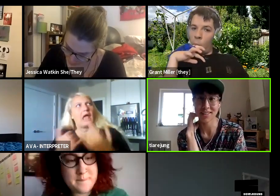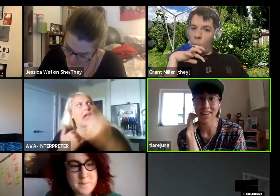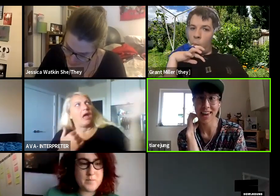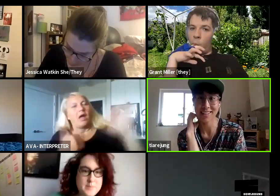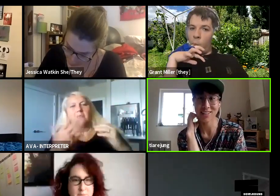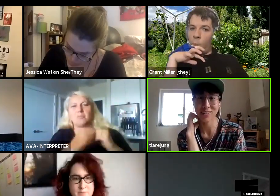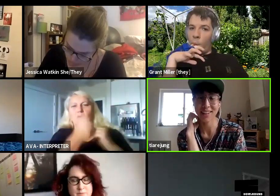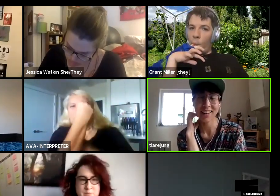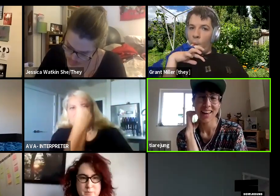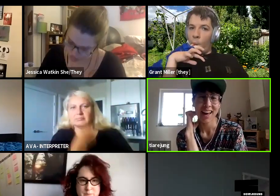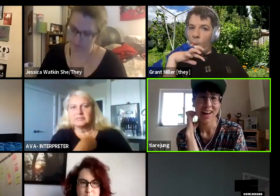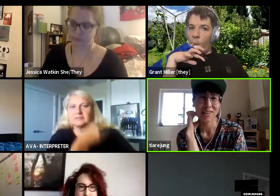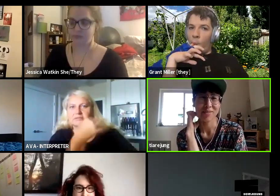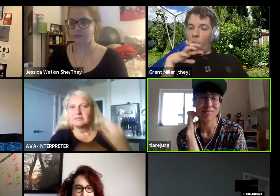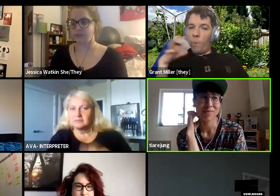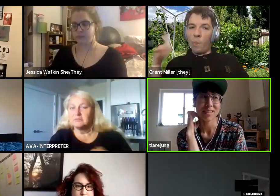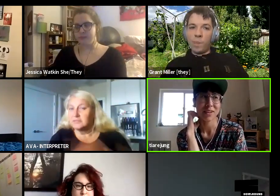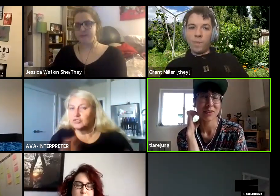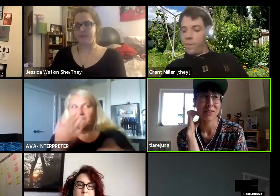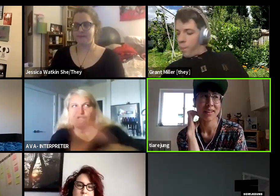she obviously can do.